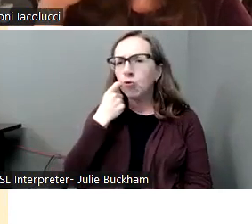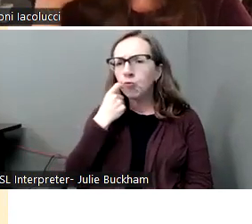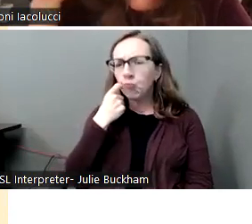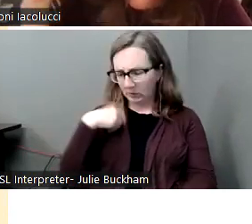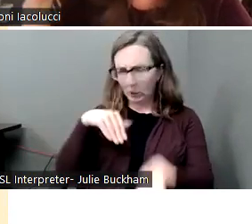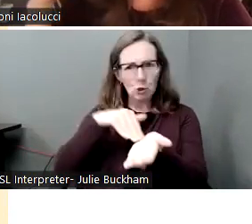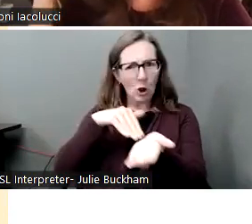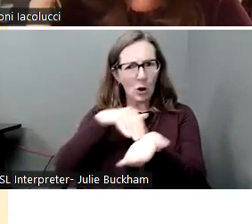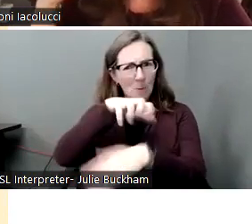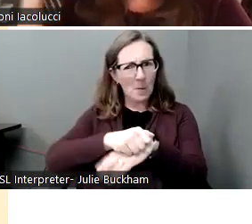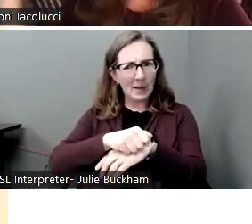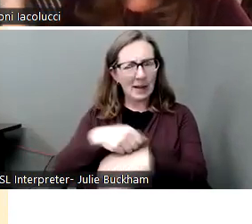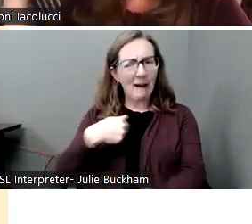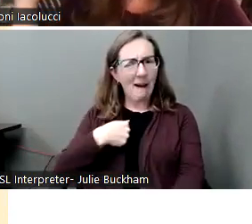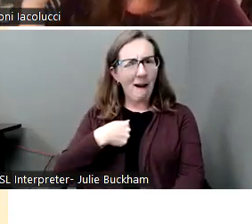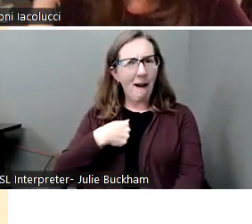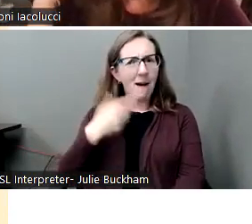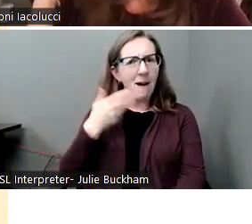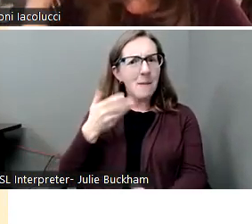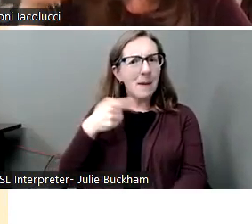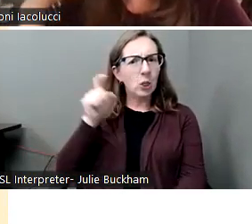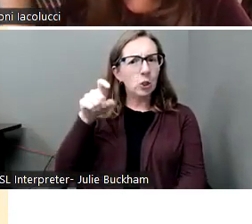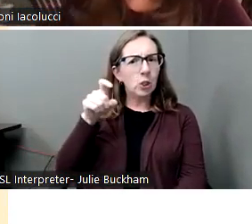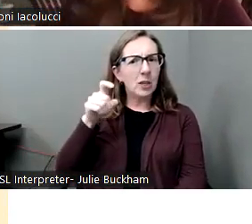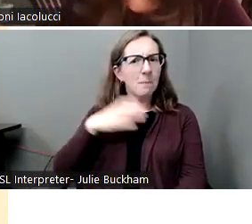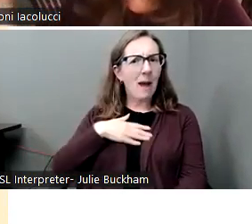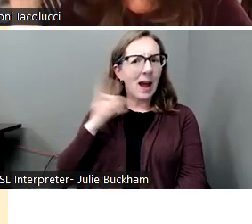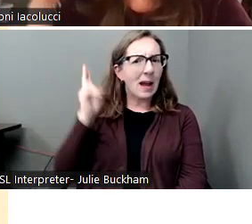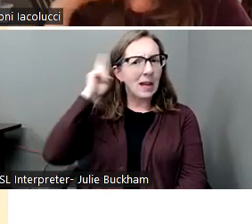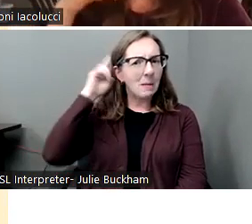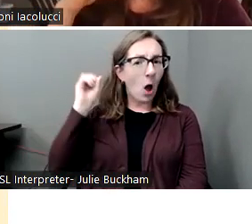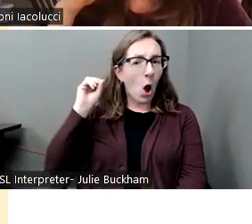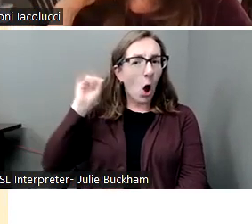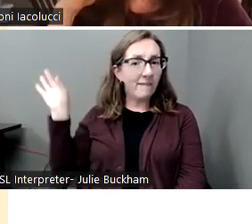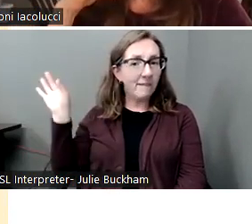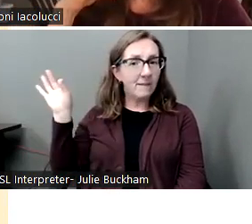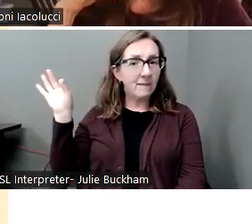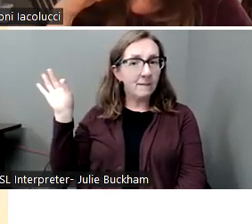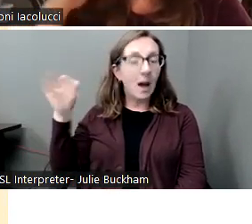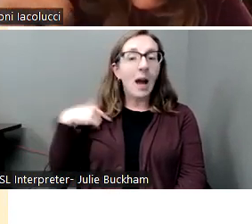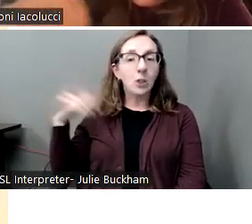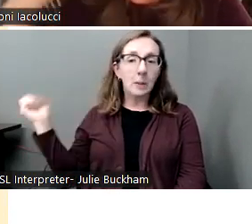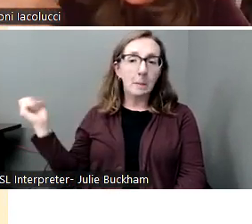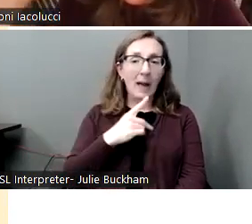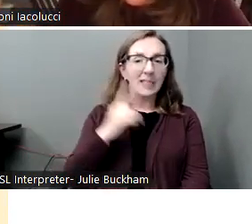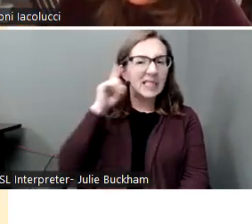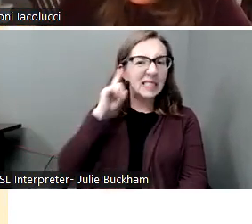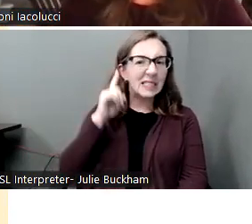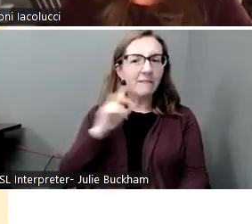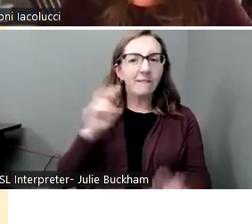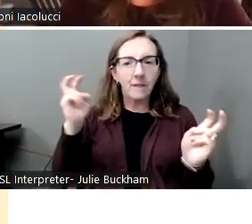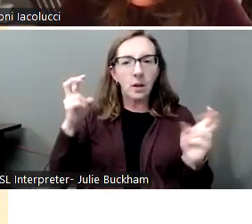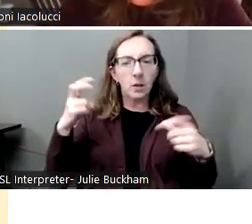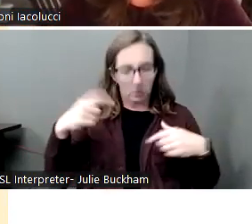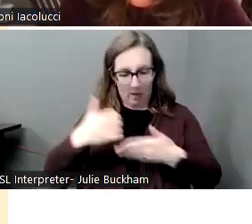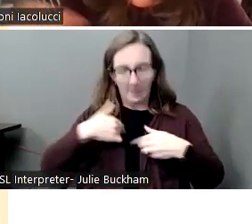appointment and I said, maybe I should take my implant, my processor off and put myself back into being deaf. So I really